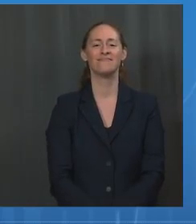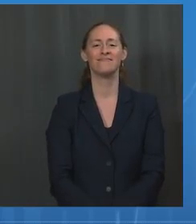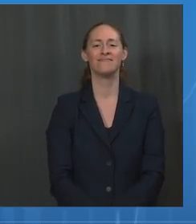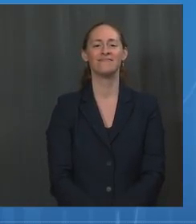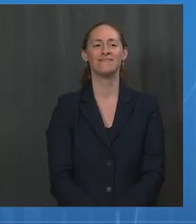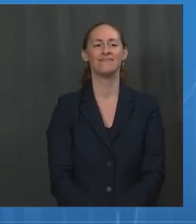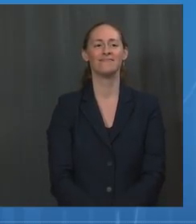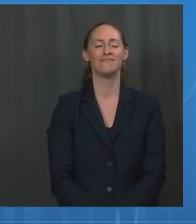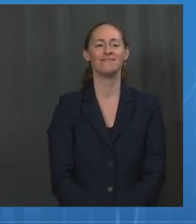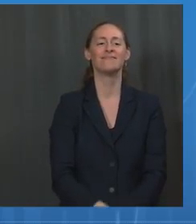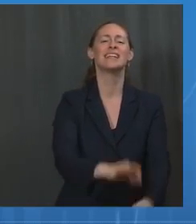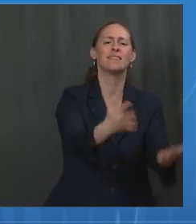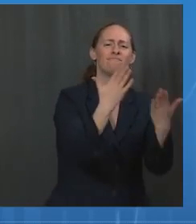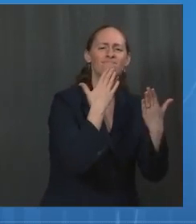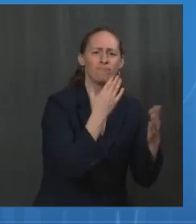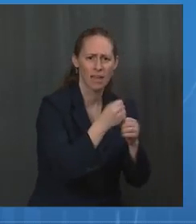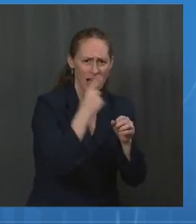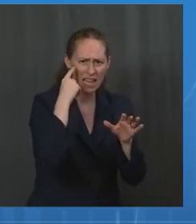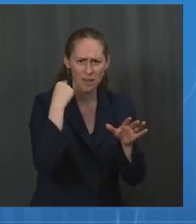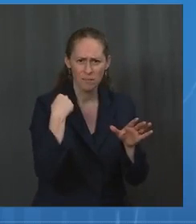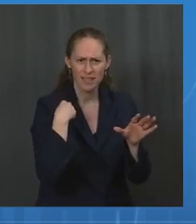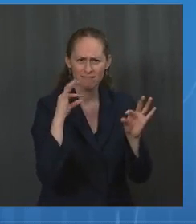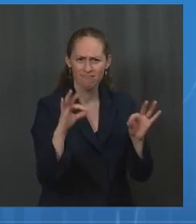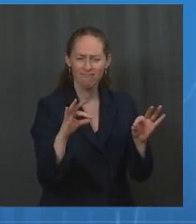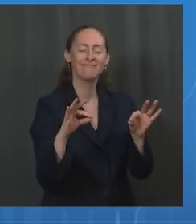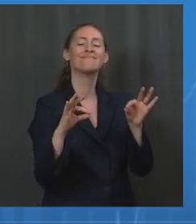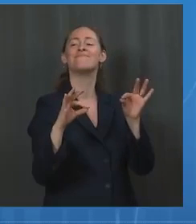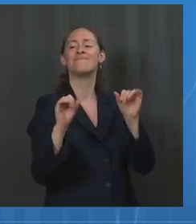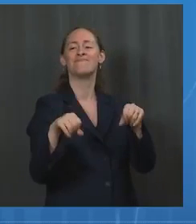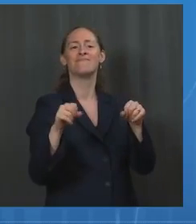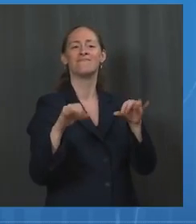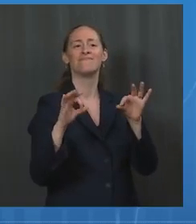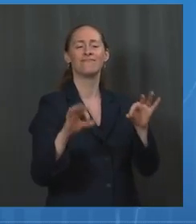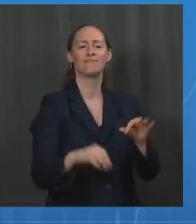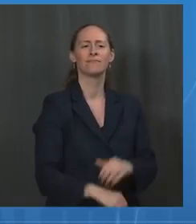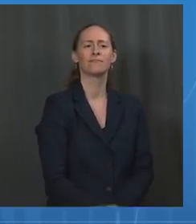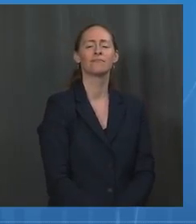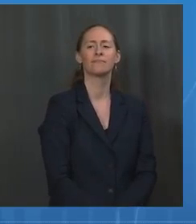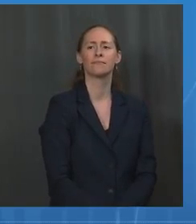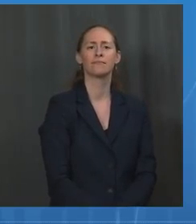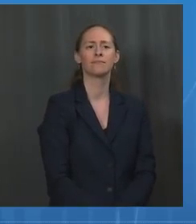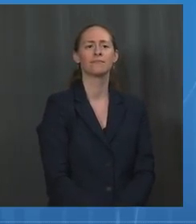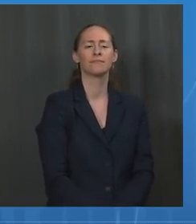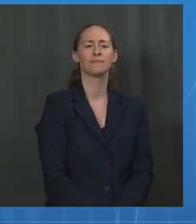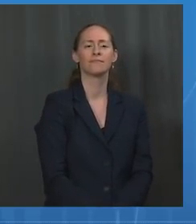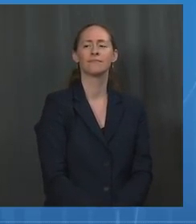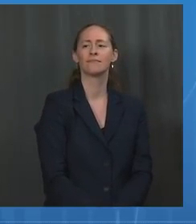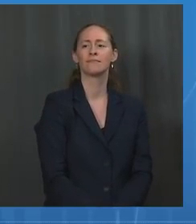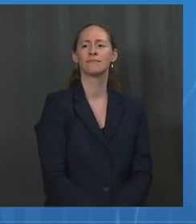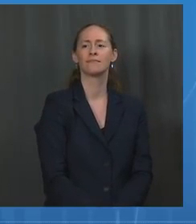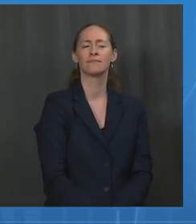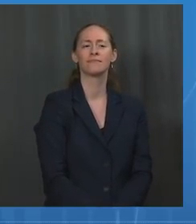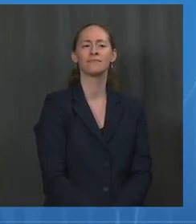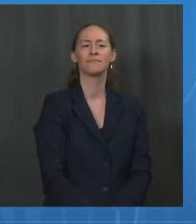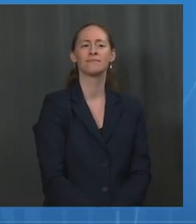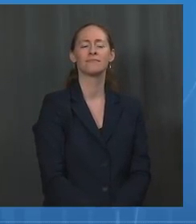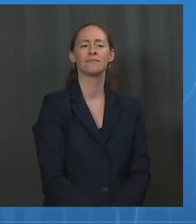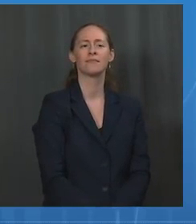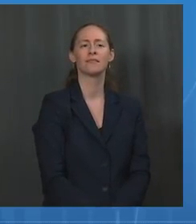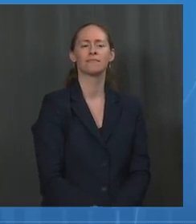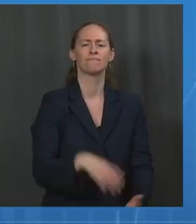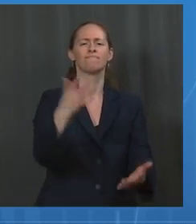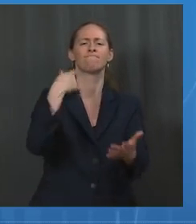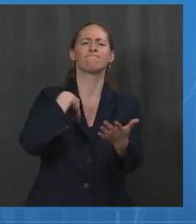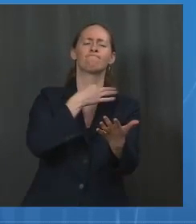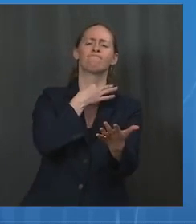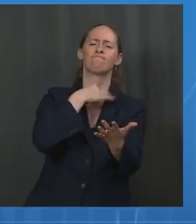Thank you. Can you hear me? Yes. You're a little quiet, Brenda. Okay. Dr. Walensky, I was glad to see that you wanted